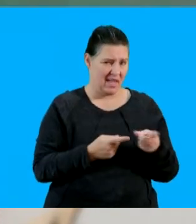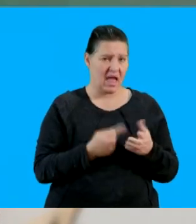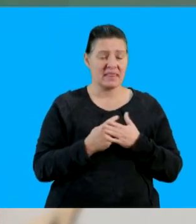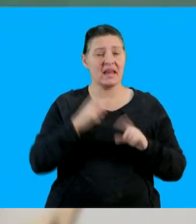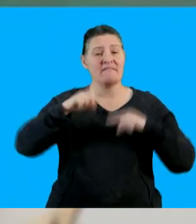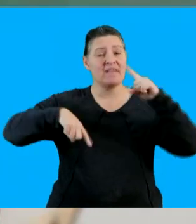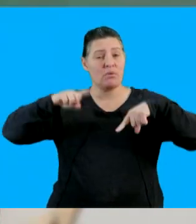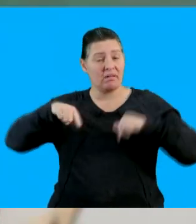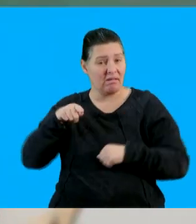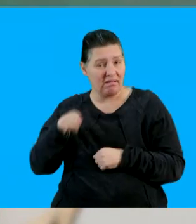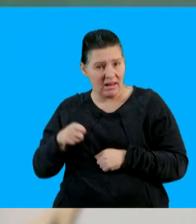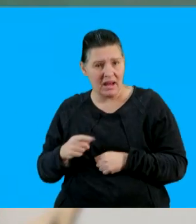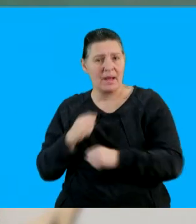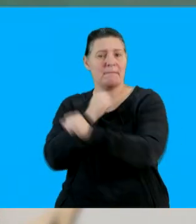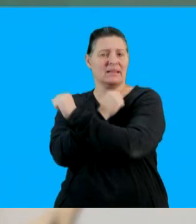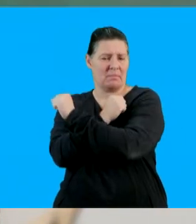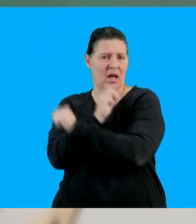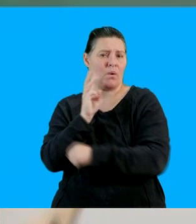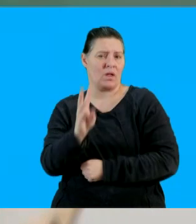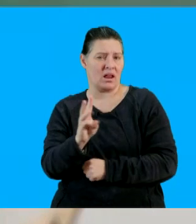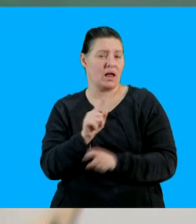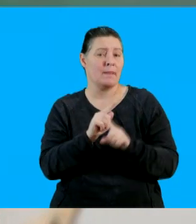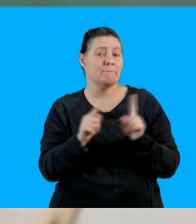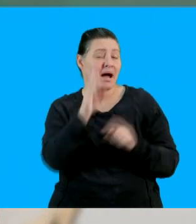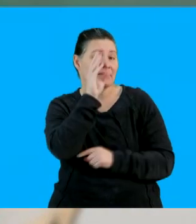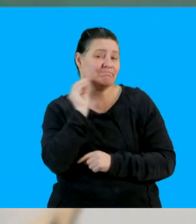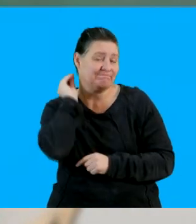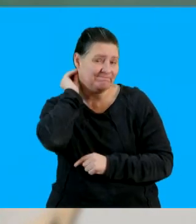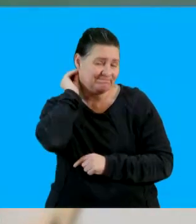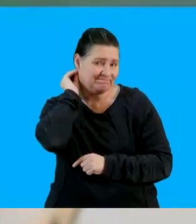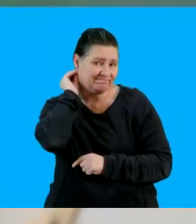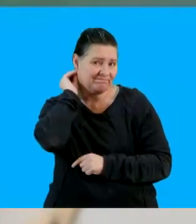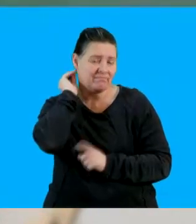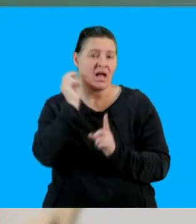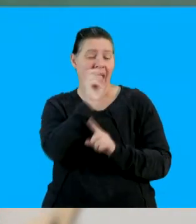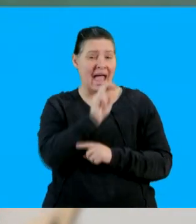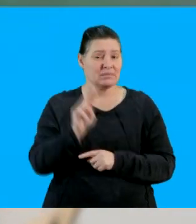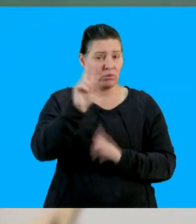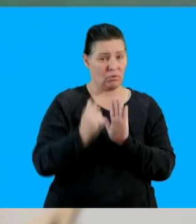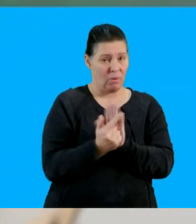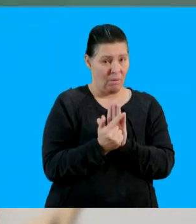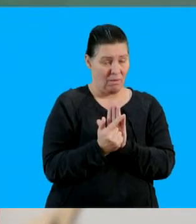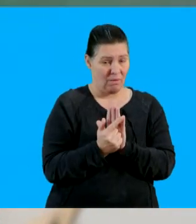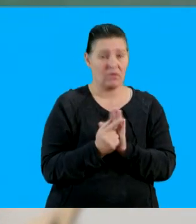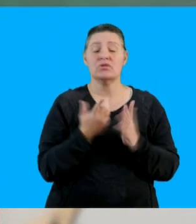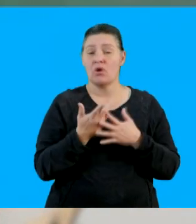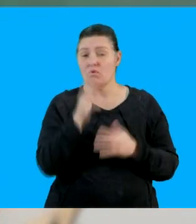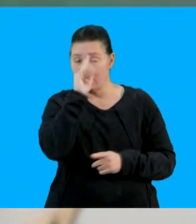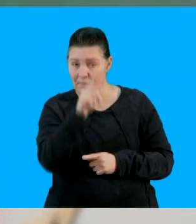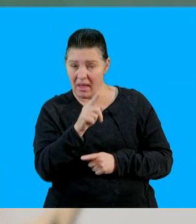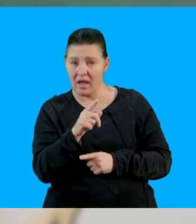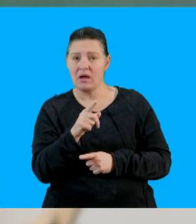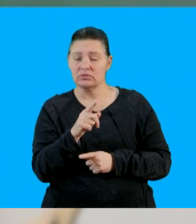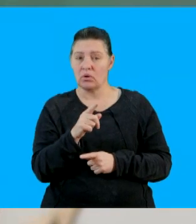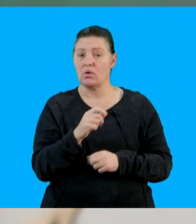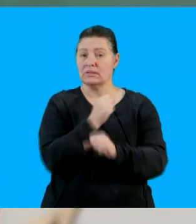then the variables, we are going to multiply them, but we need to keep in mind our exponent laws. So remember, if